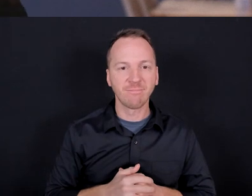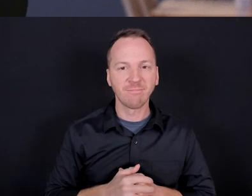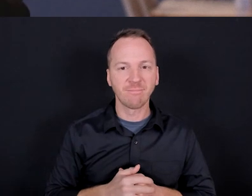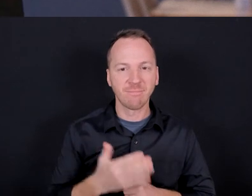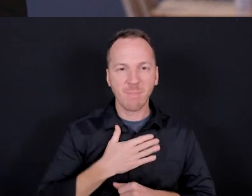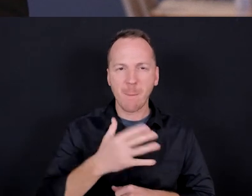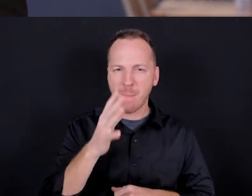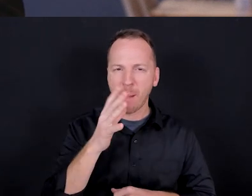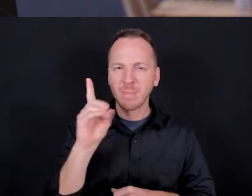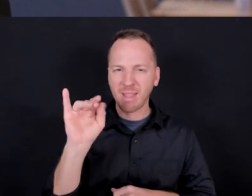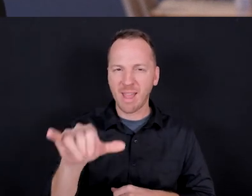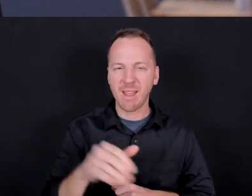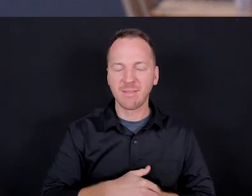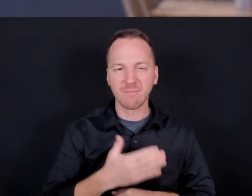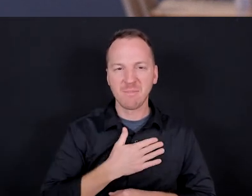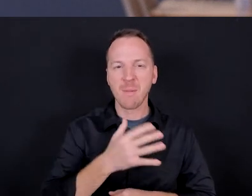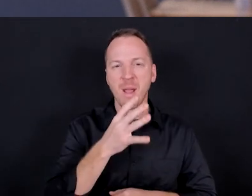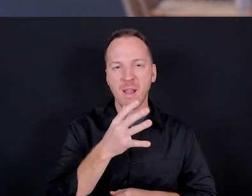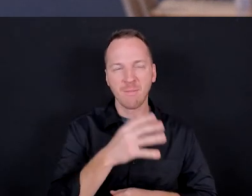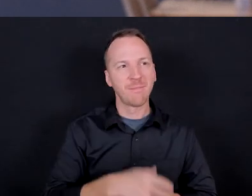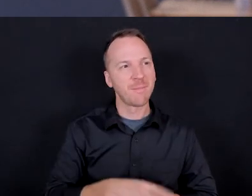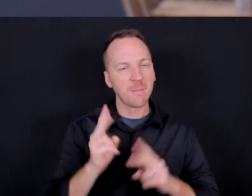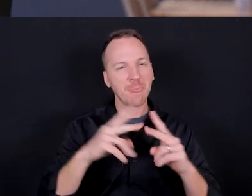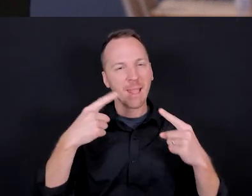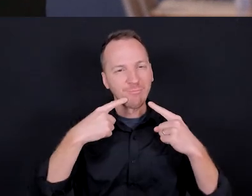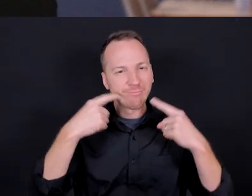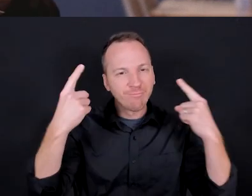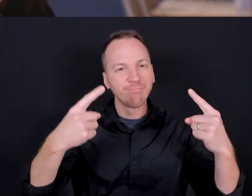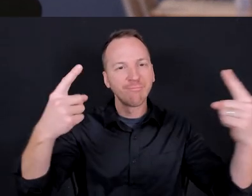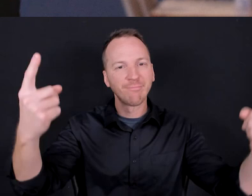My mom did that. She was very famous